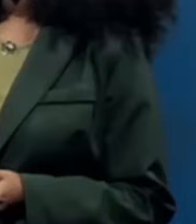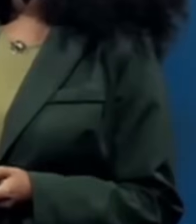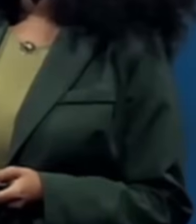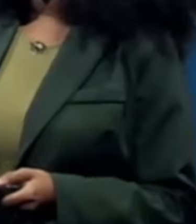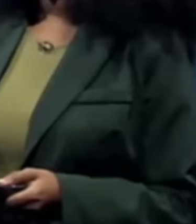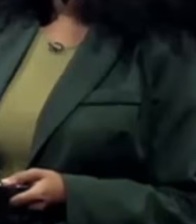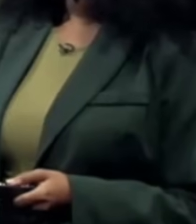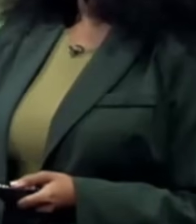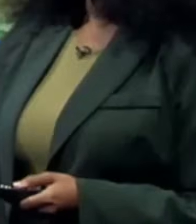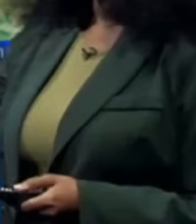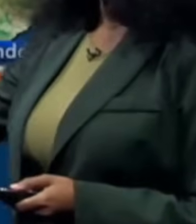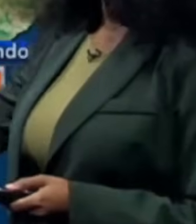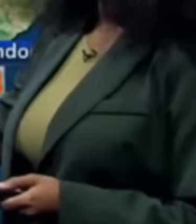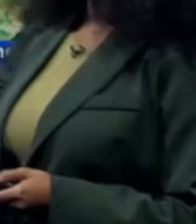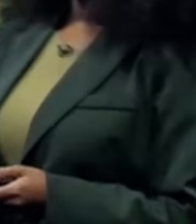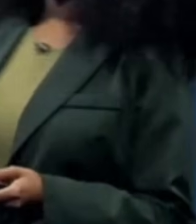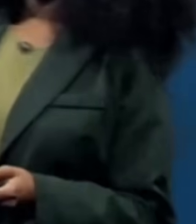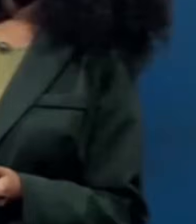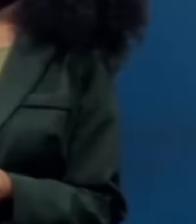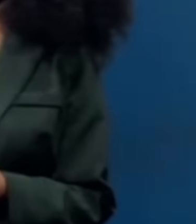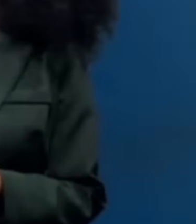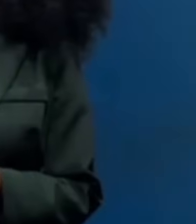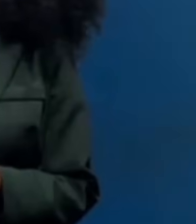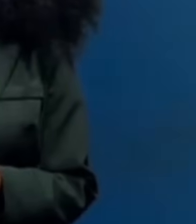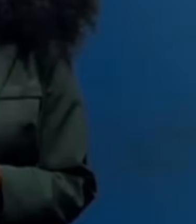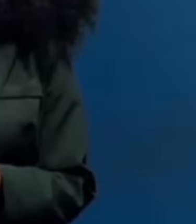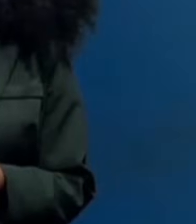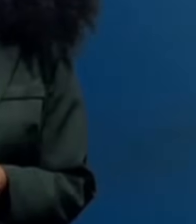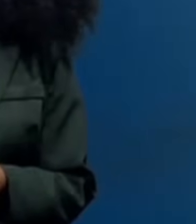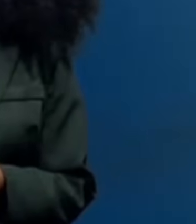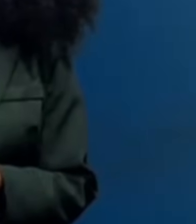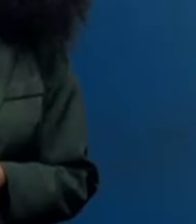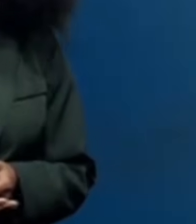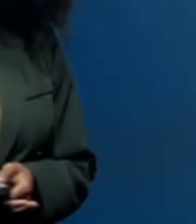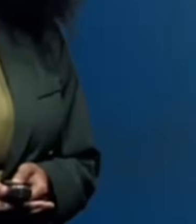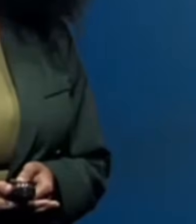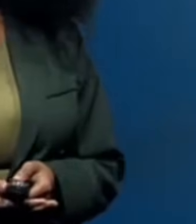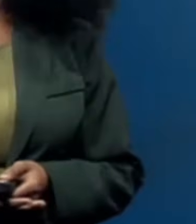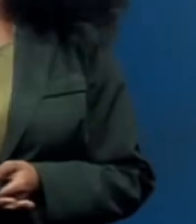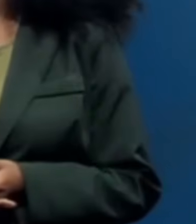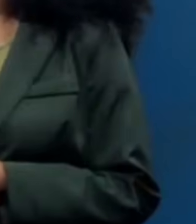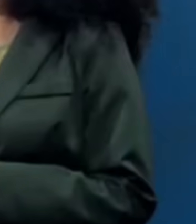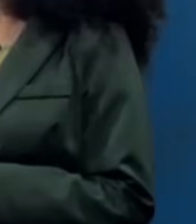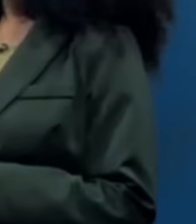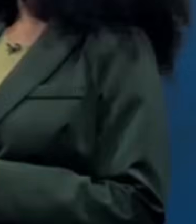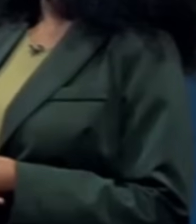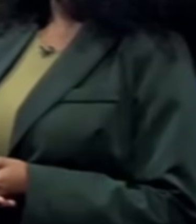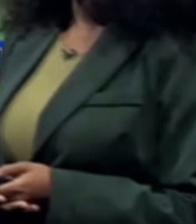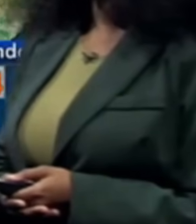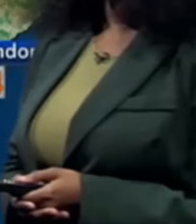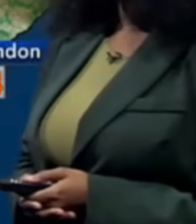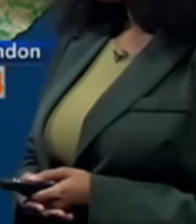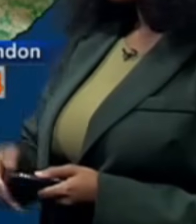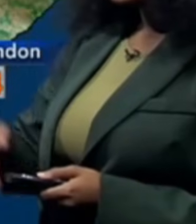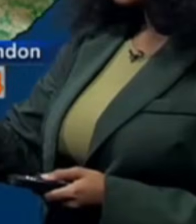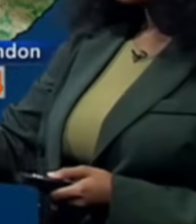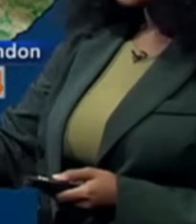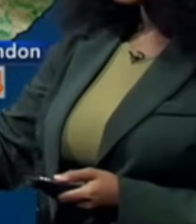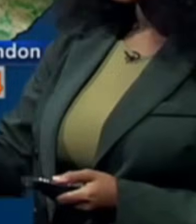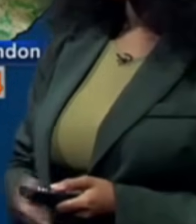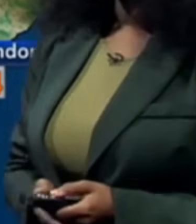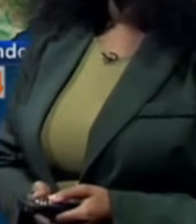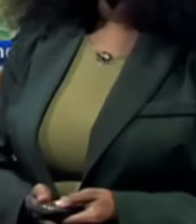24 Eastern Cape mo provinceng bophirima jwa province bo tla itekanela Graaff-Reinet ka digata di le 14 go ya go di le 29 fa re